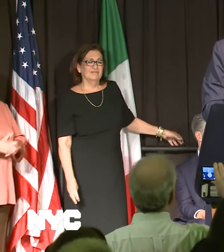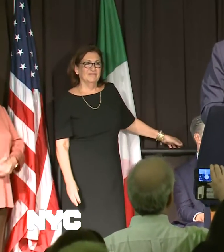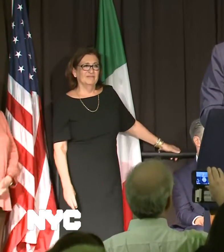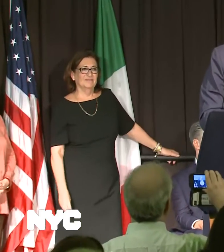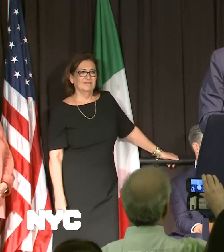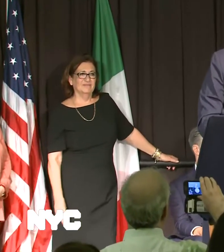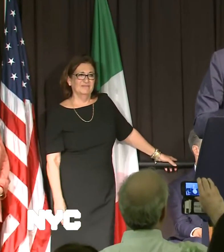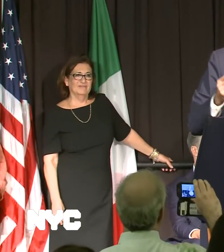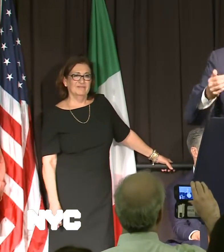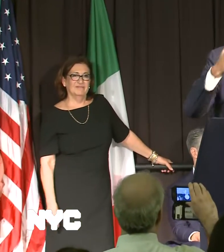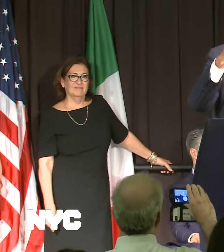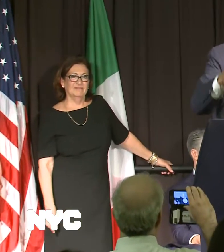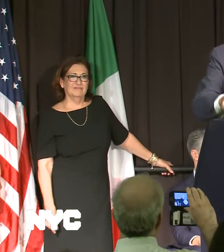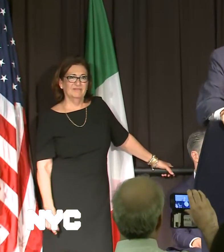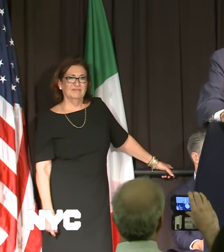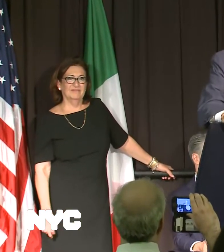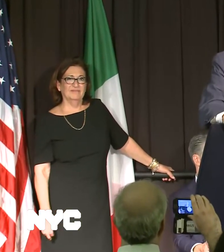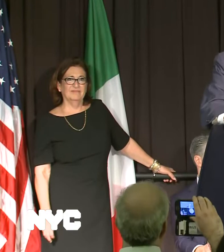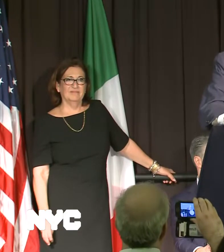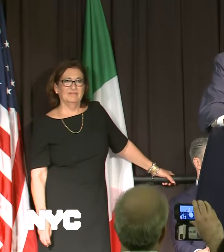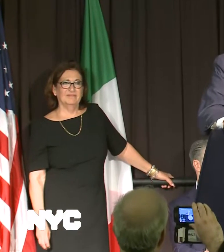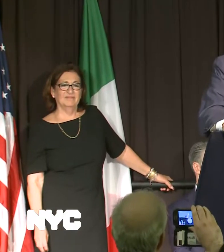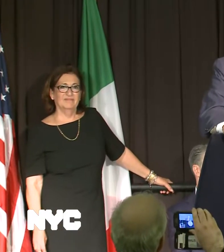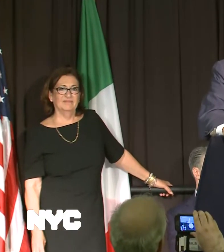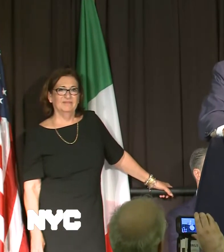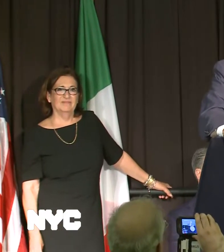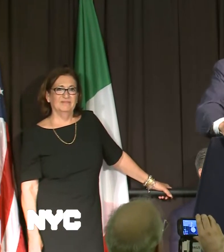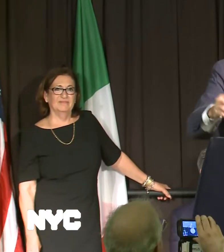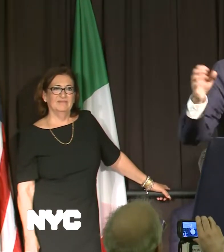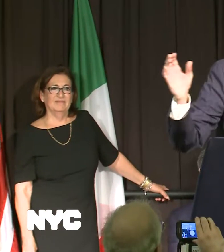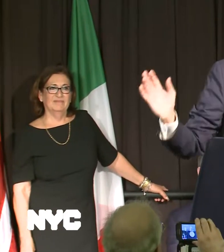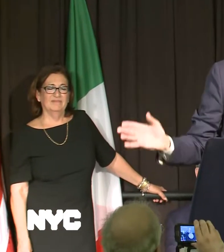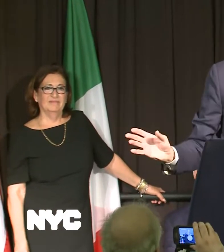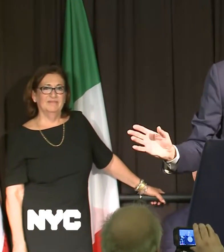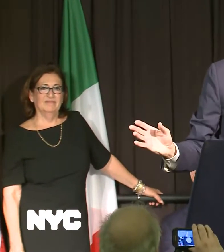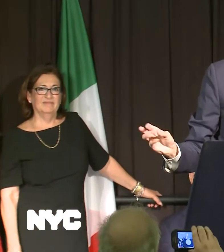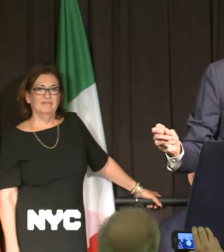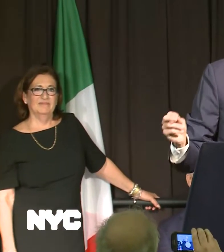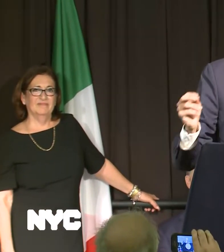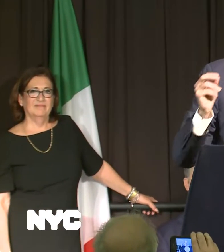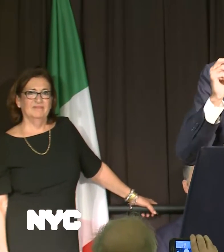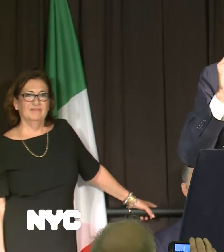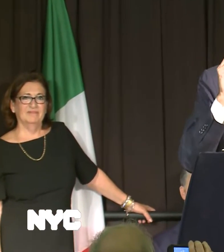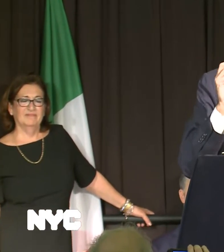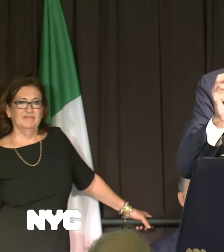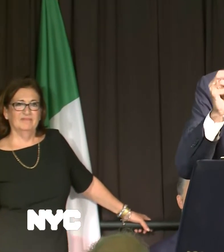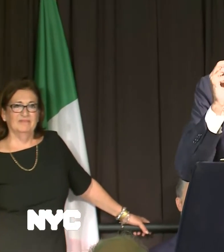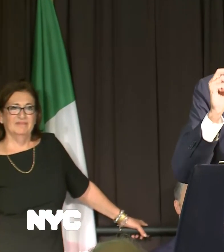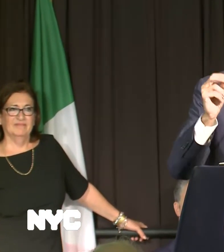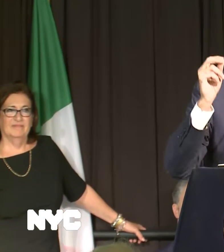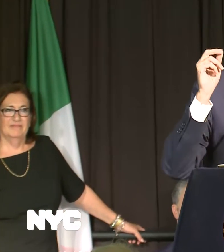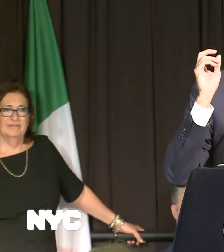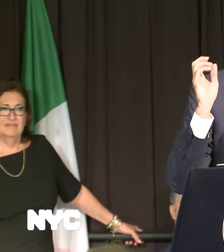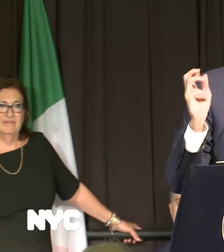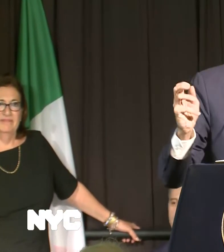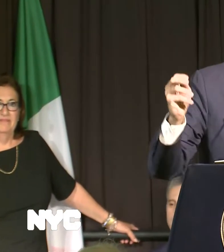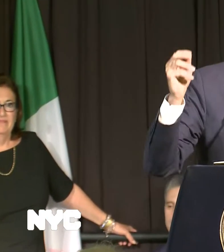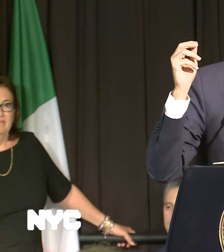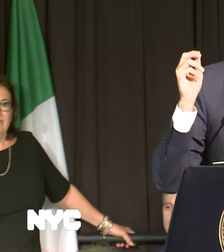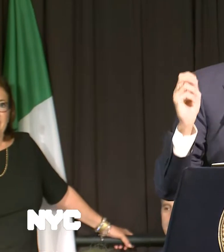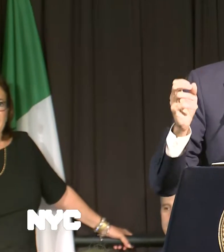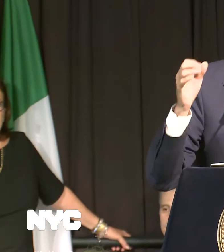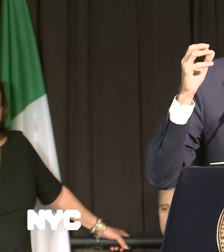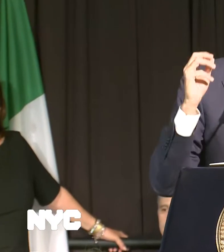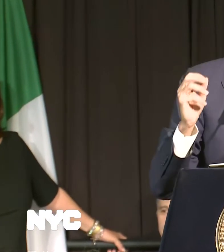And one last acknowledgement. Charlene said it, but I'm going to say it again. The music tonight, a wonderful group that has